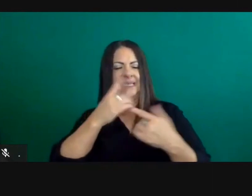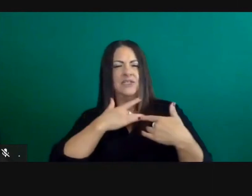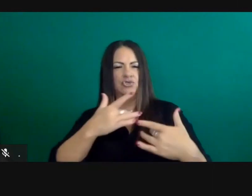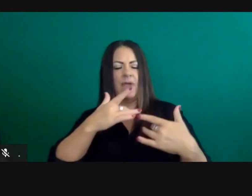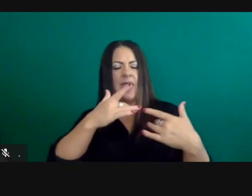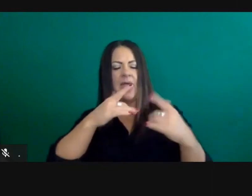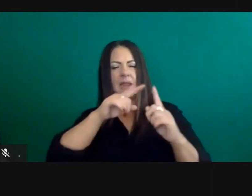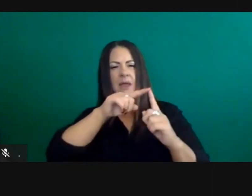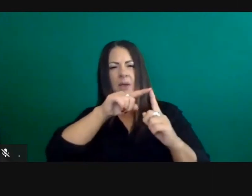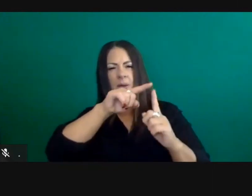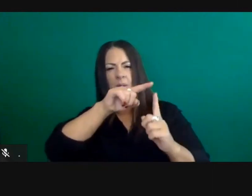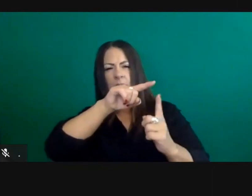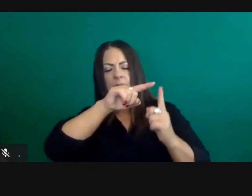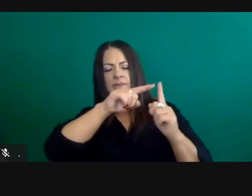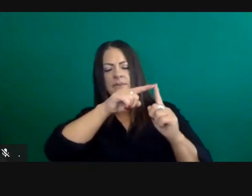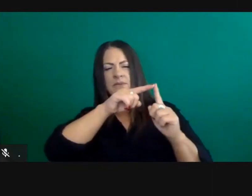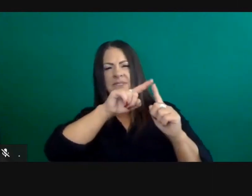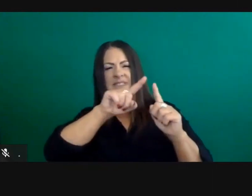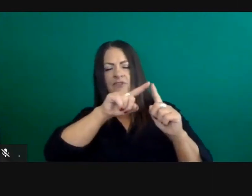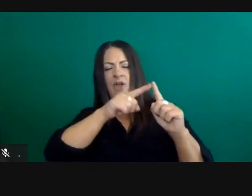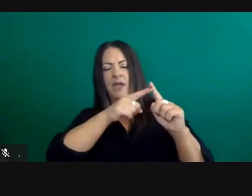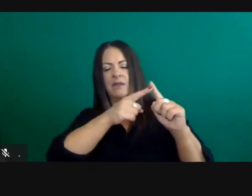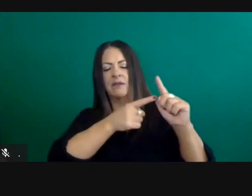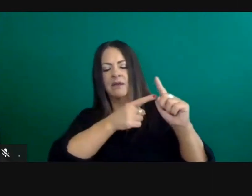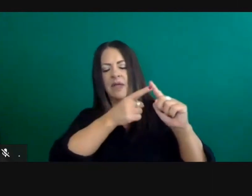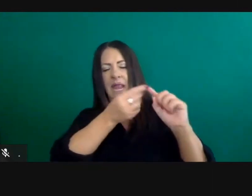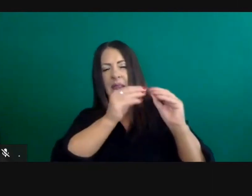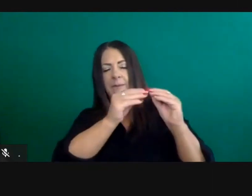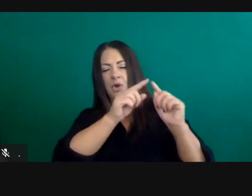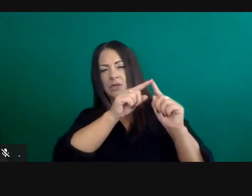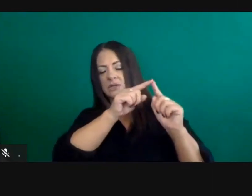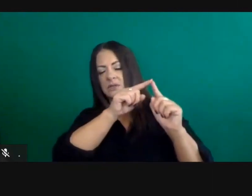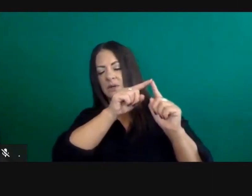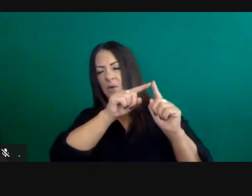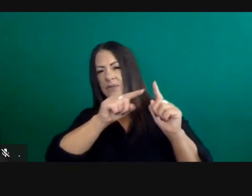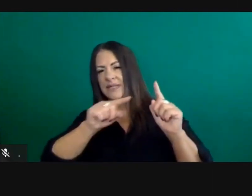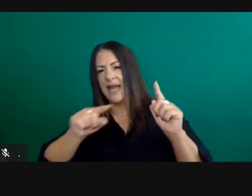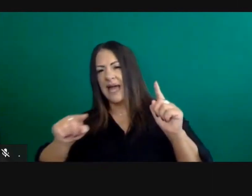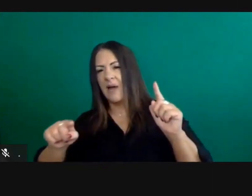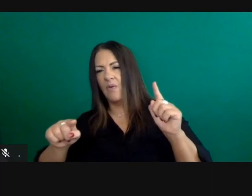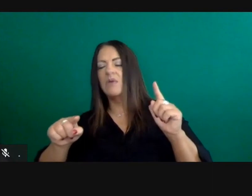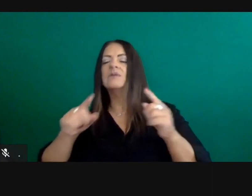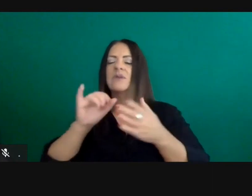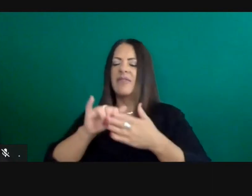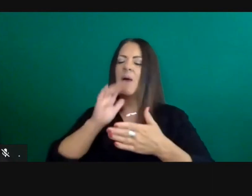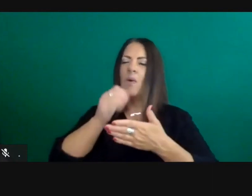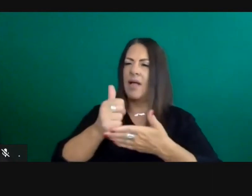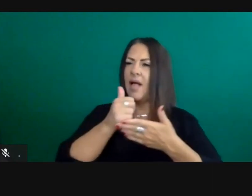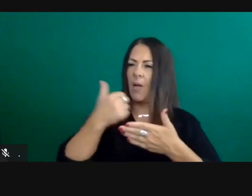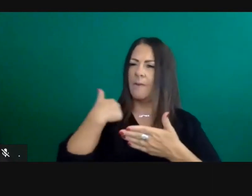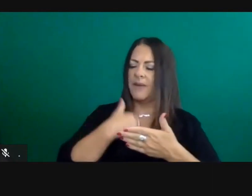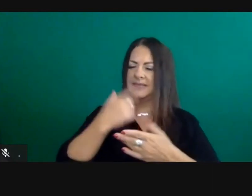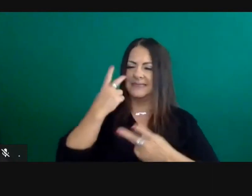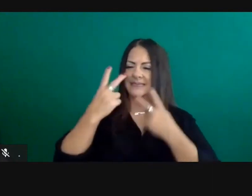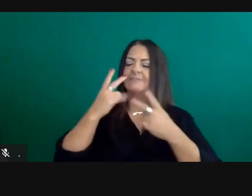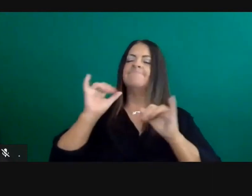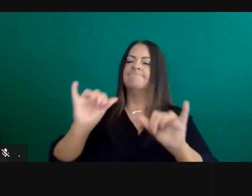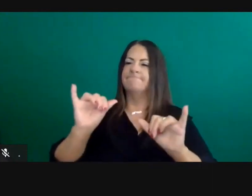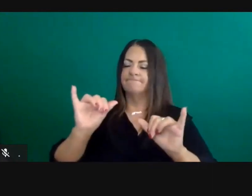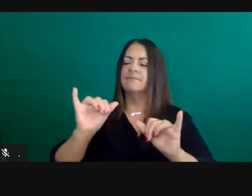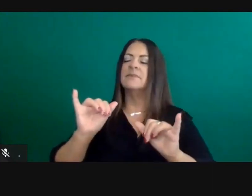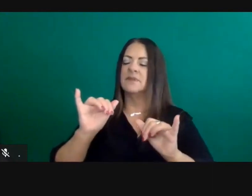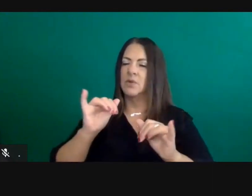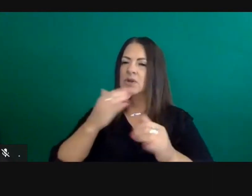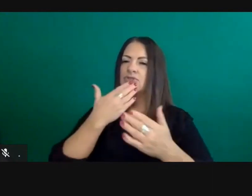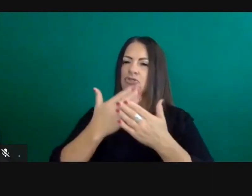different opinions and approaches on this. We believe we've chosen something that allows us to benefit from having